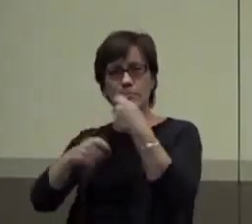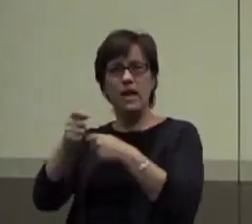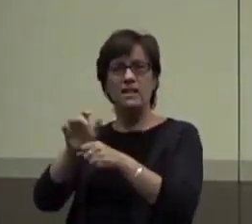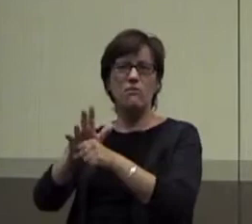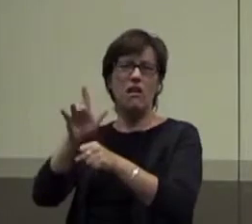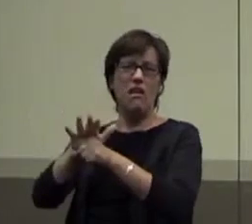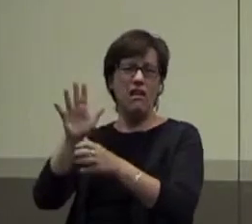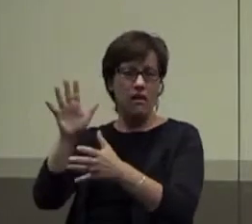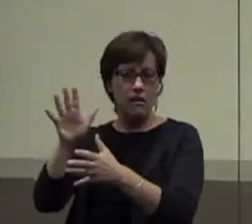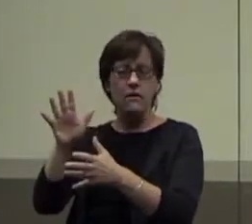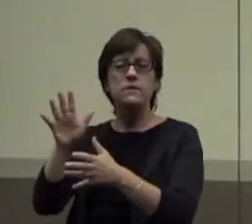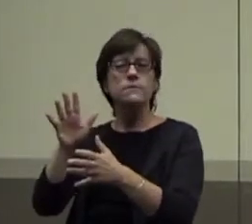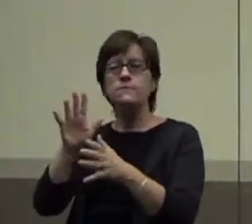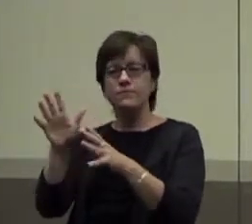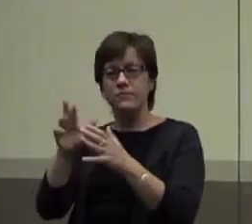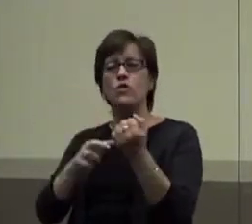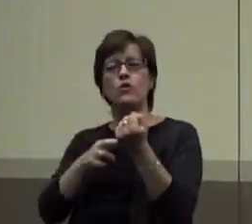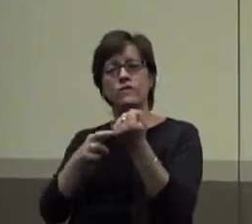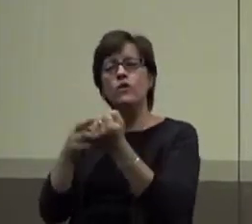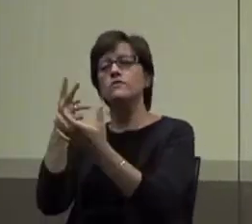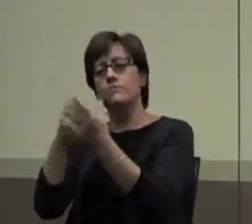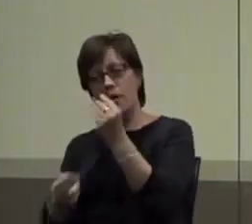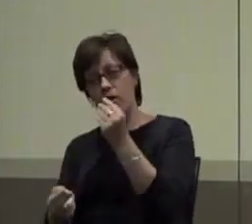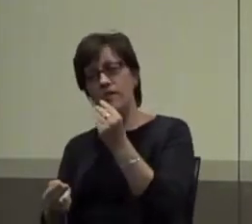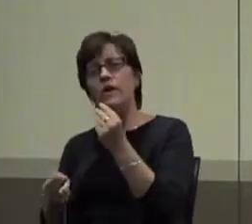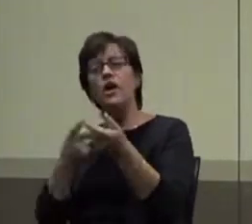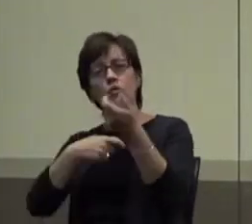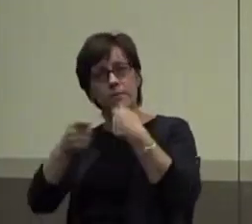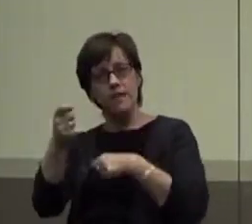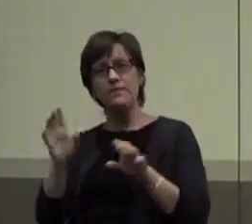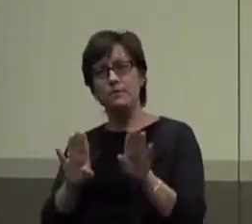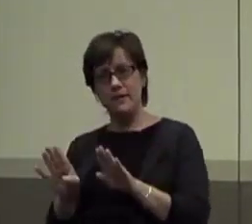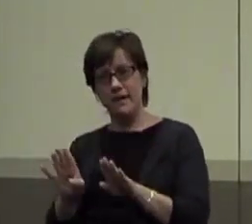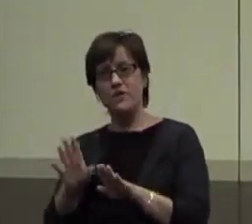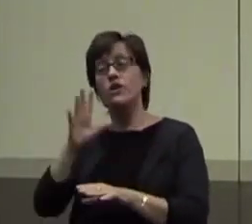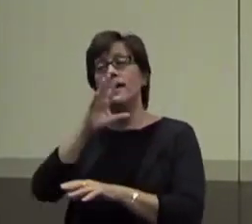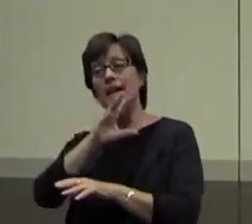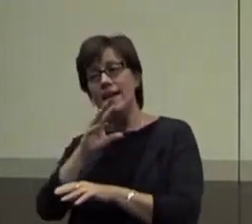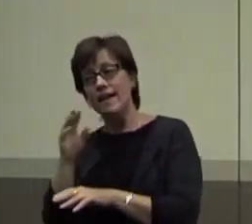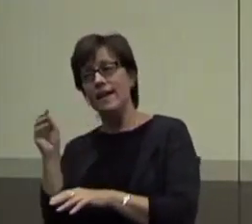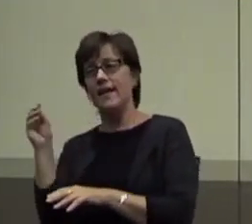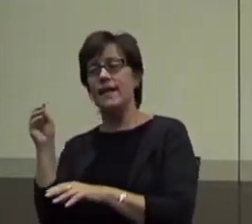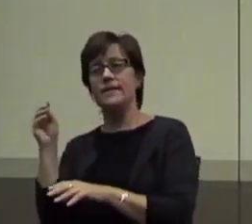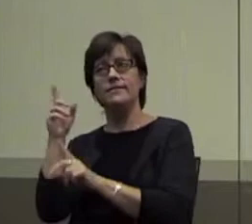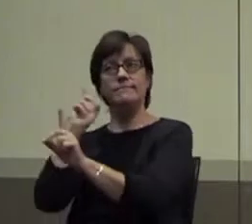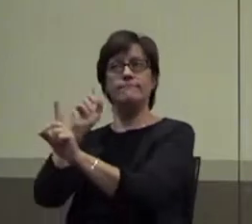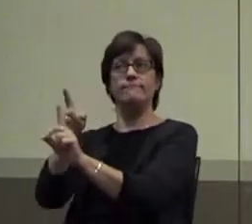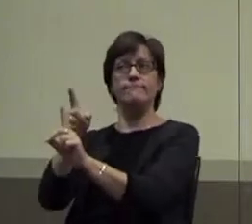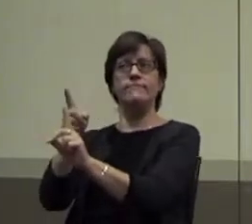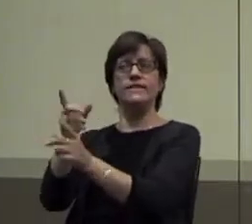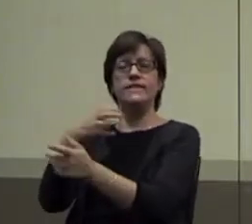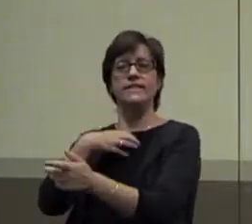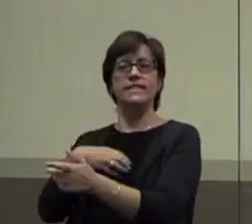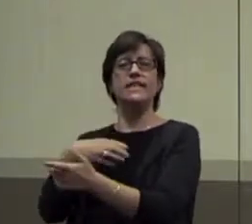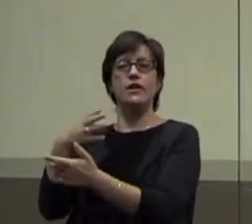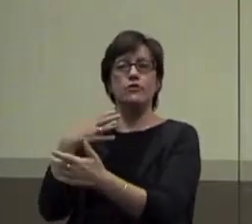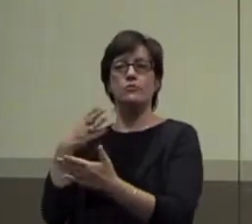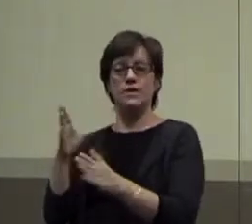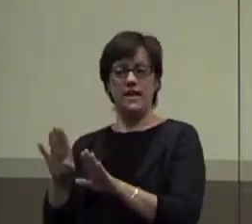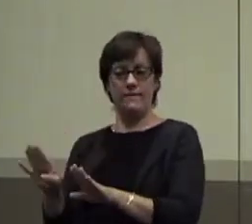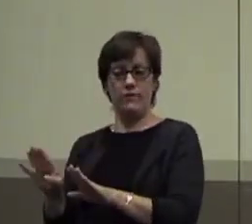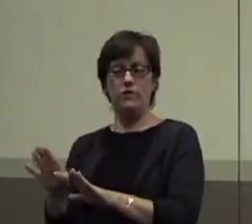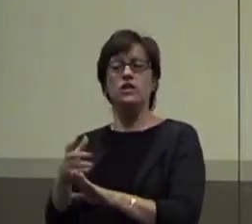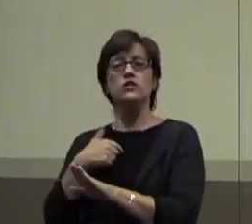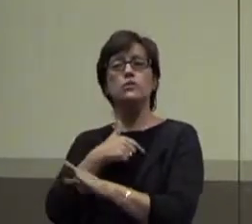of course, reinforce both the replacement behavior and the desired behavior. So, of course, what we're